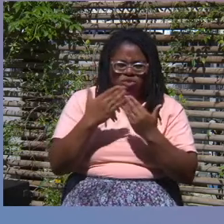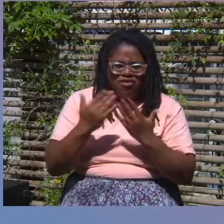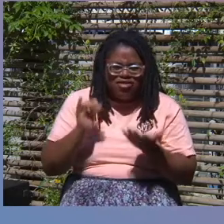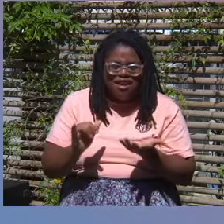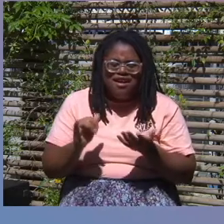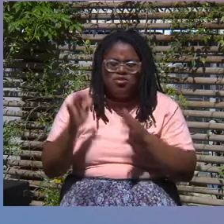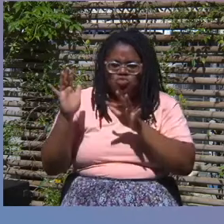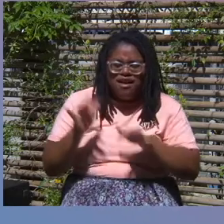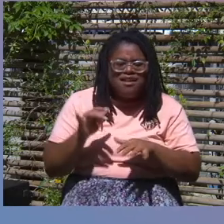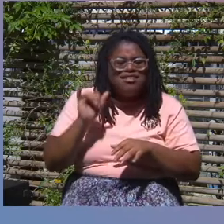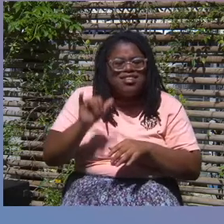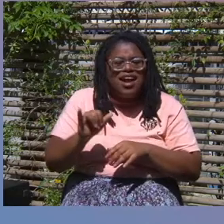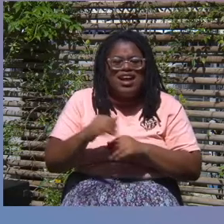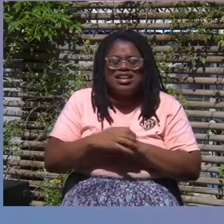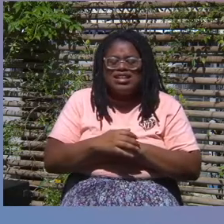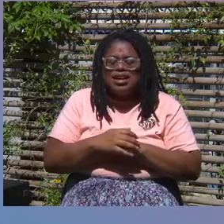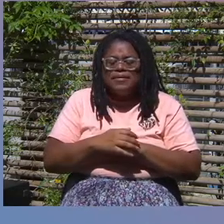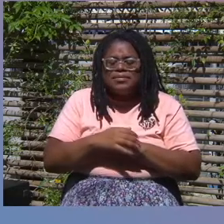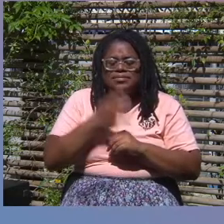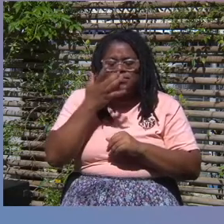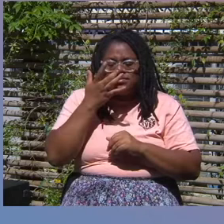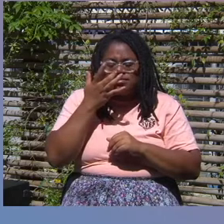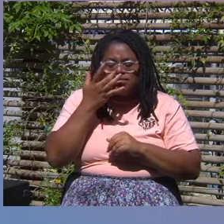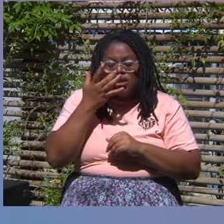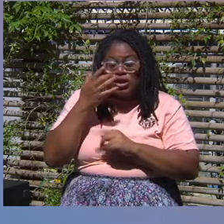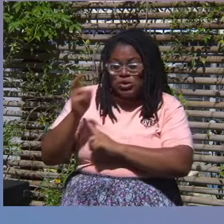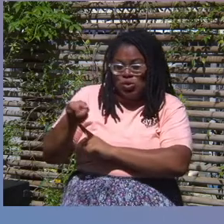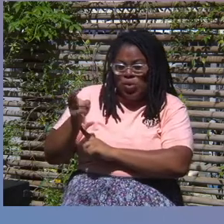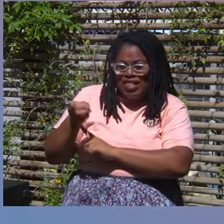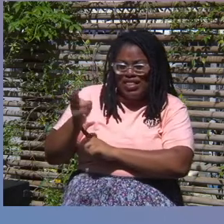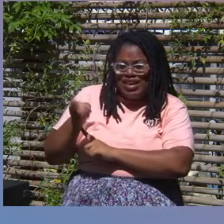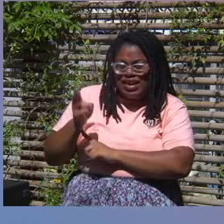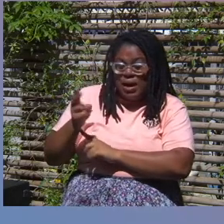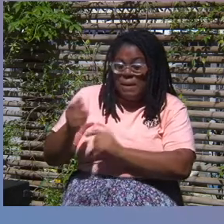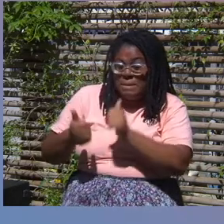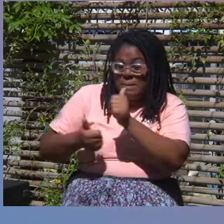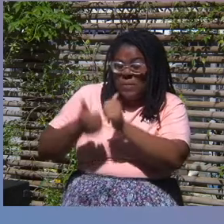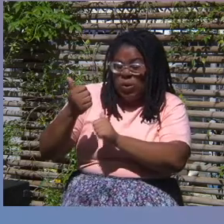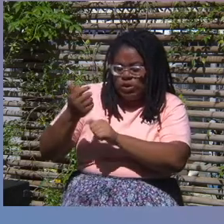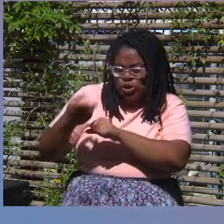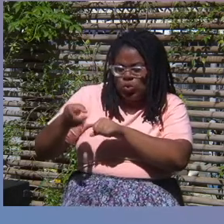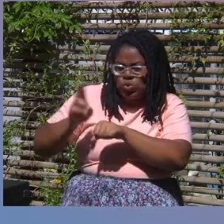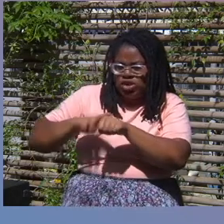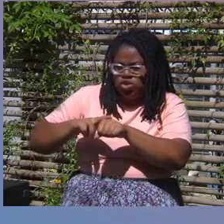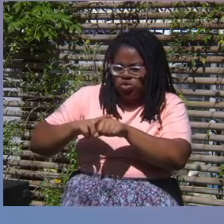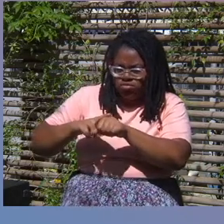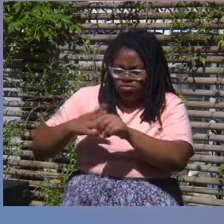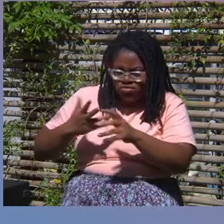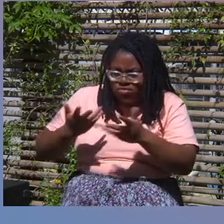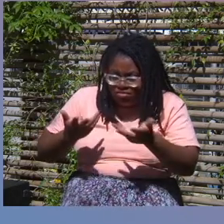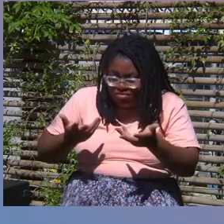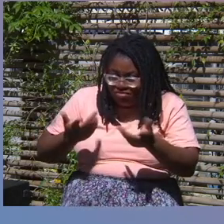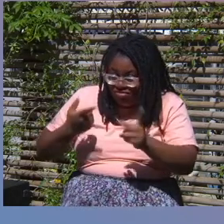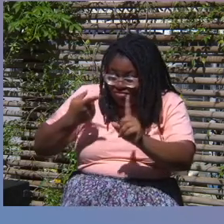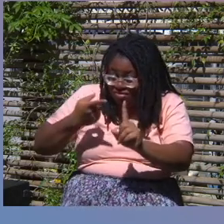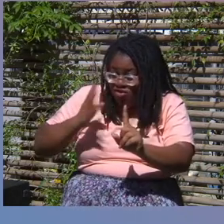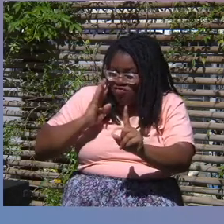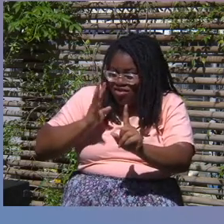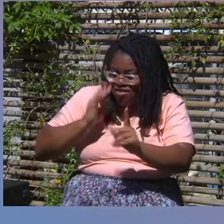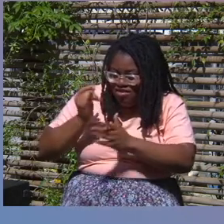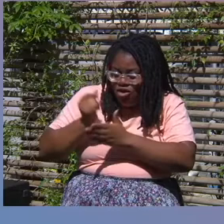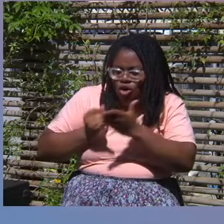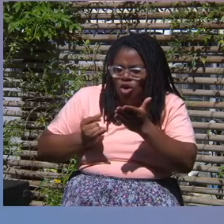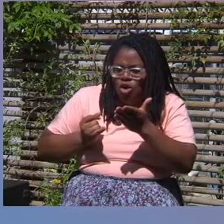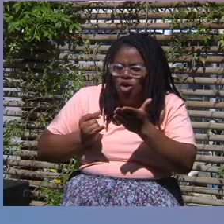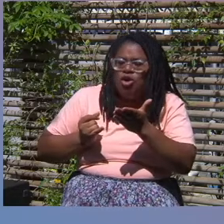It's just historically the most original, you know, art form.